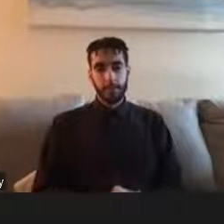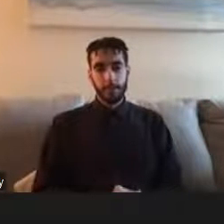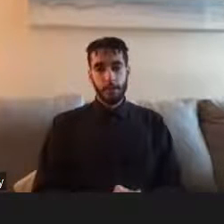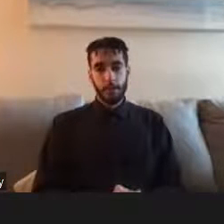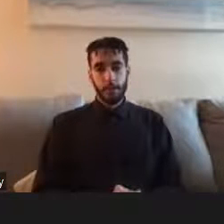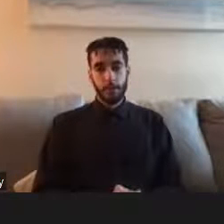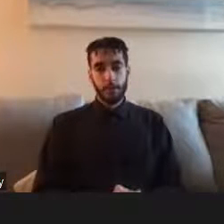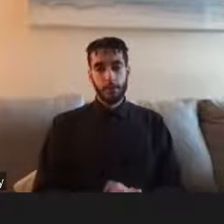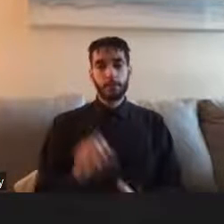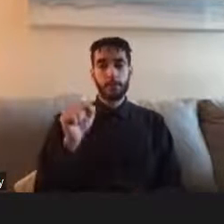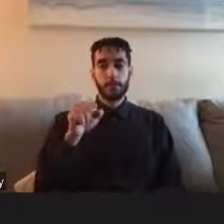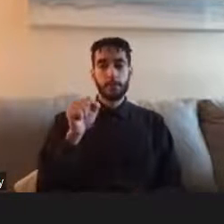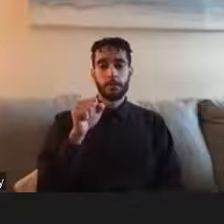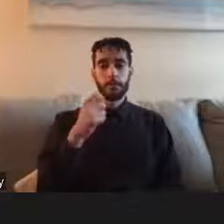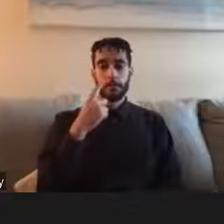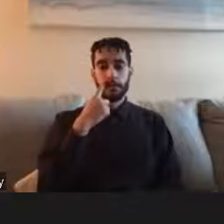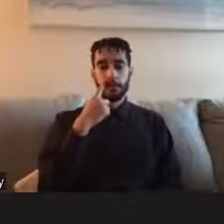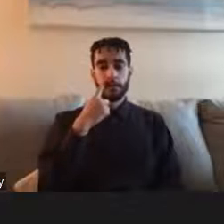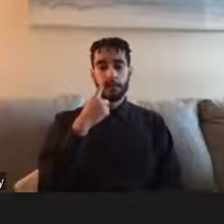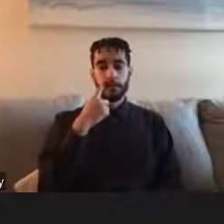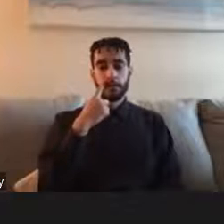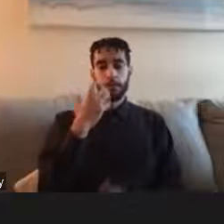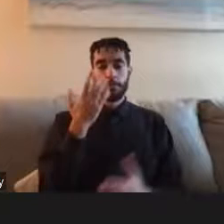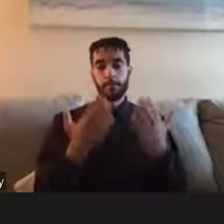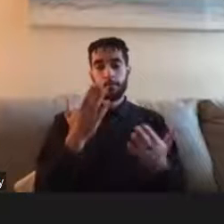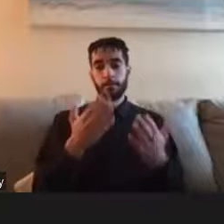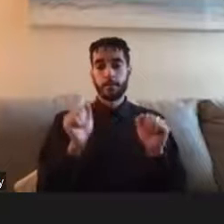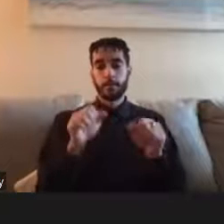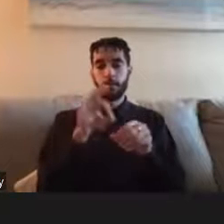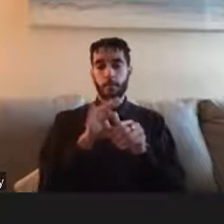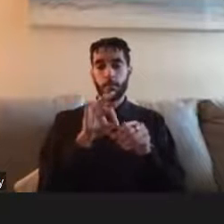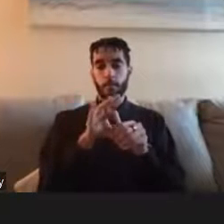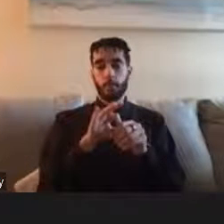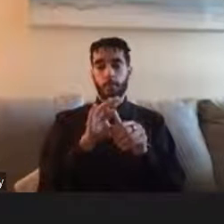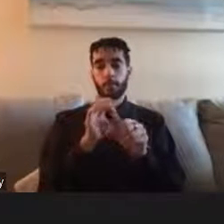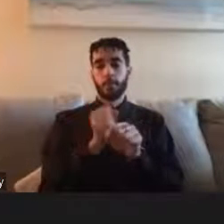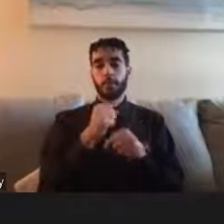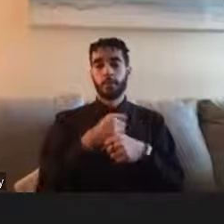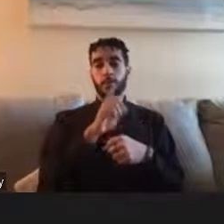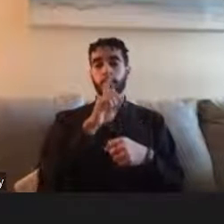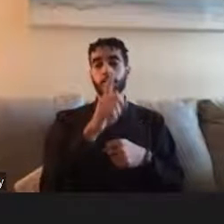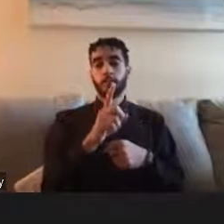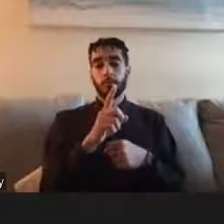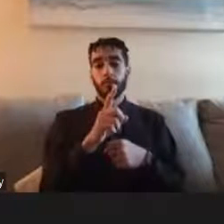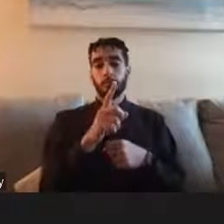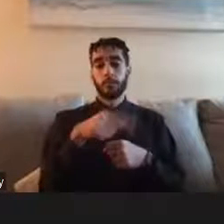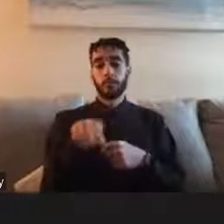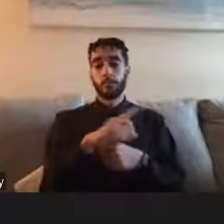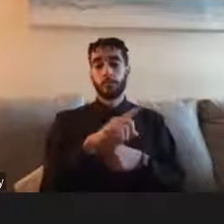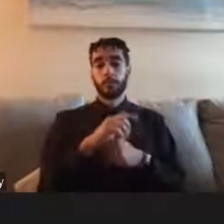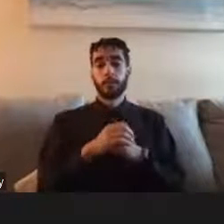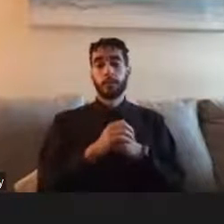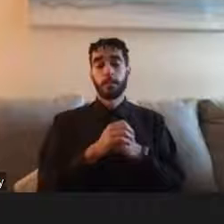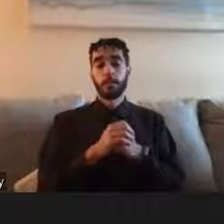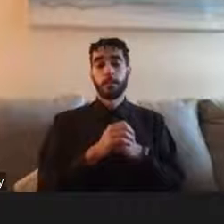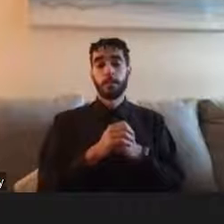Yeah, I think if you might want to just vote just to make sure you get a poll of the group if they're comfortable with putting these forward with the adjustments